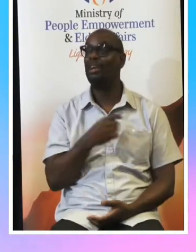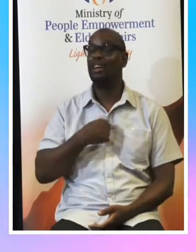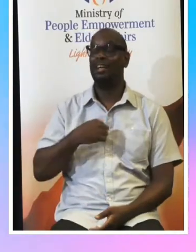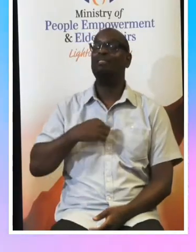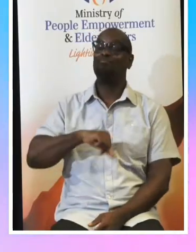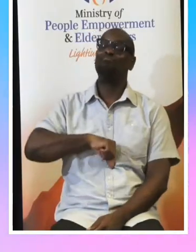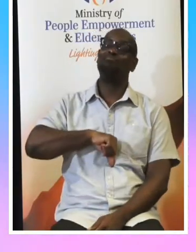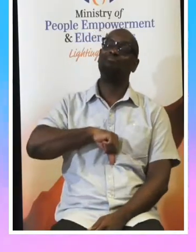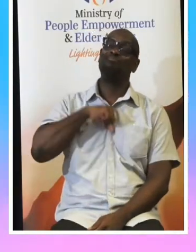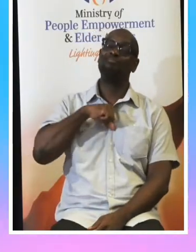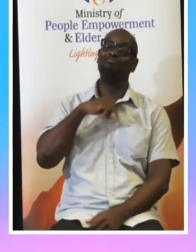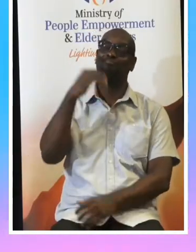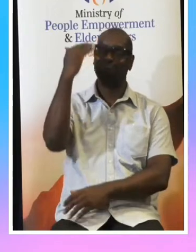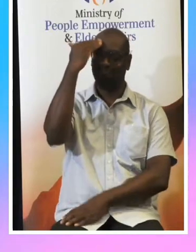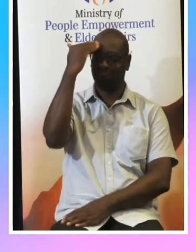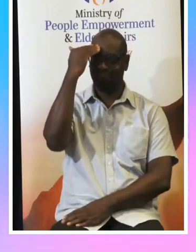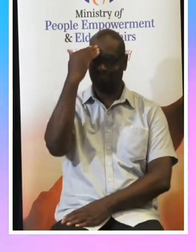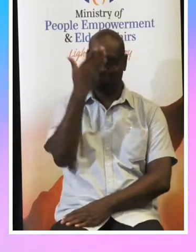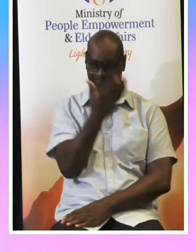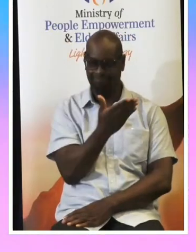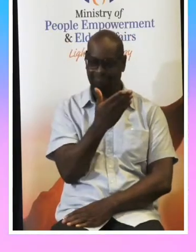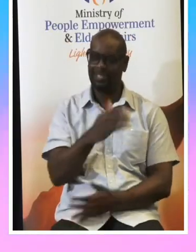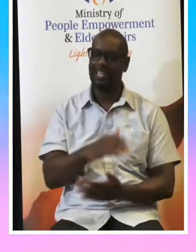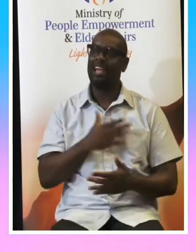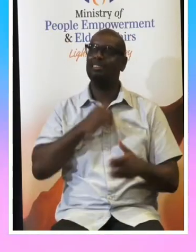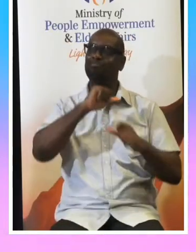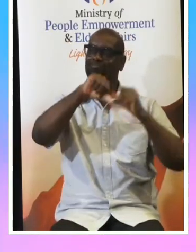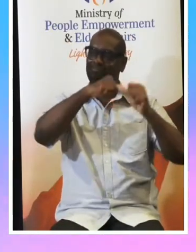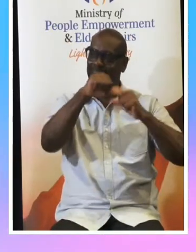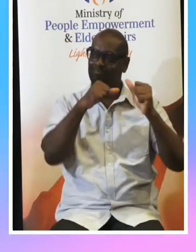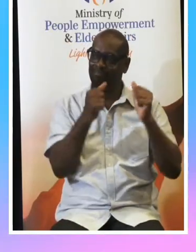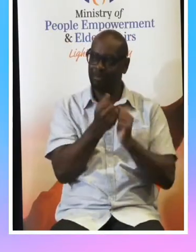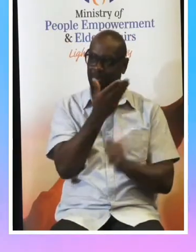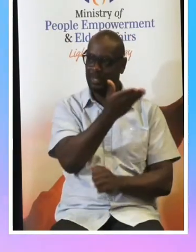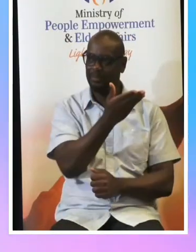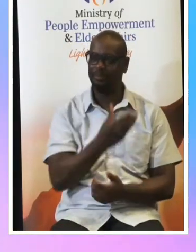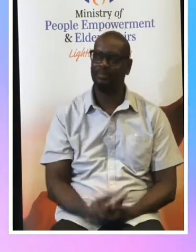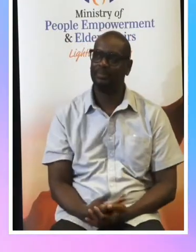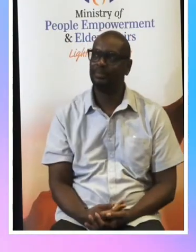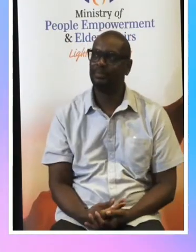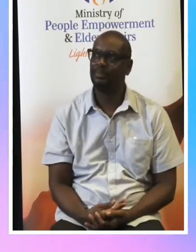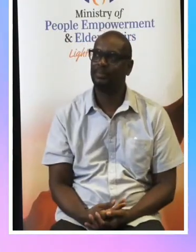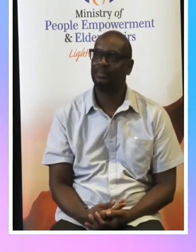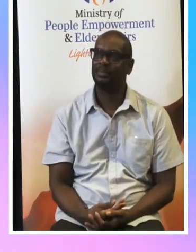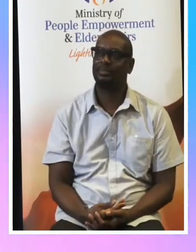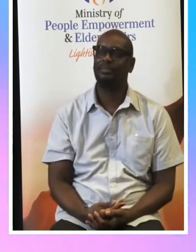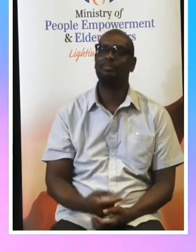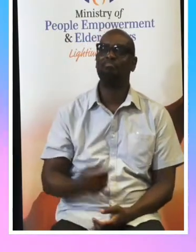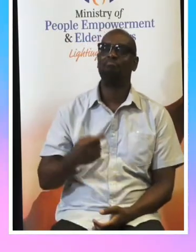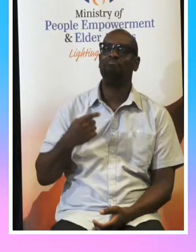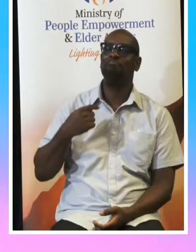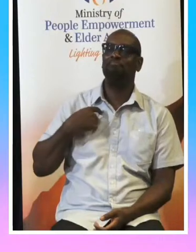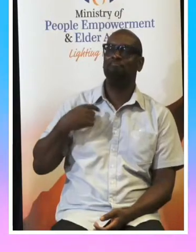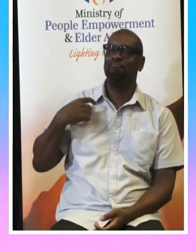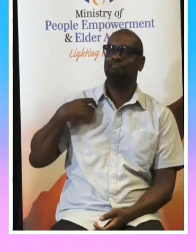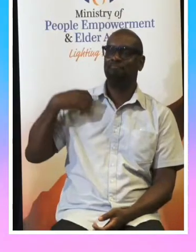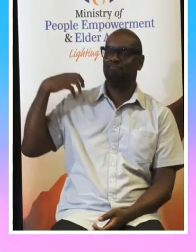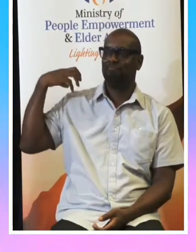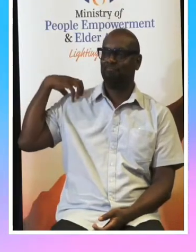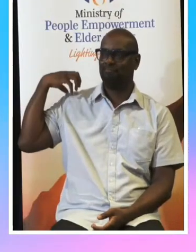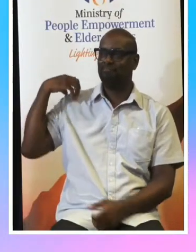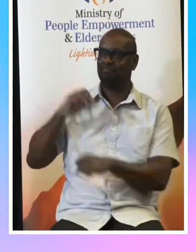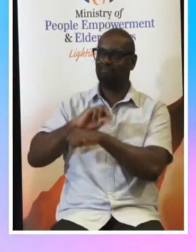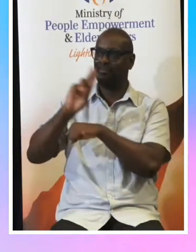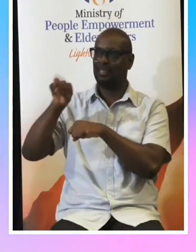to know and to be associated with. And as chairman of the